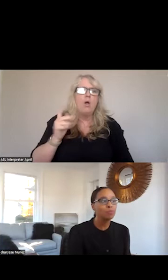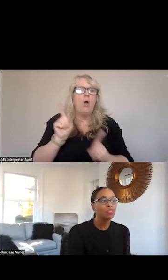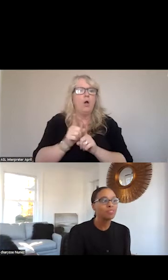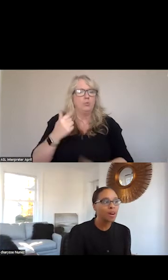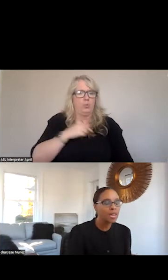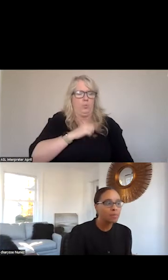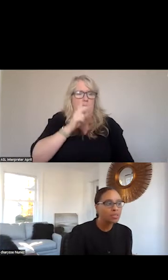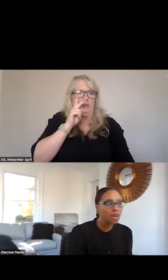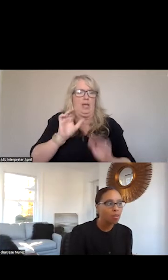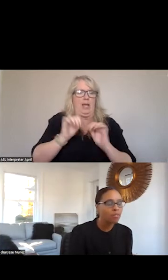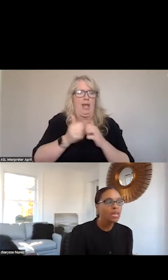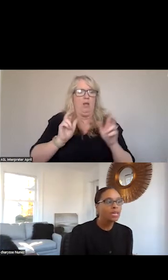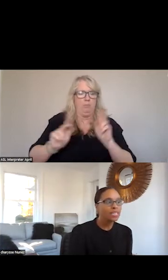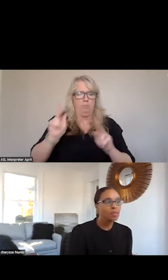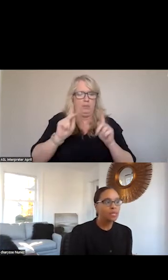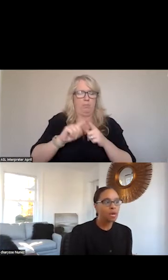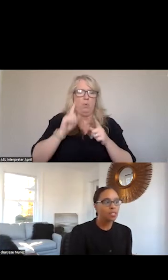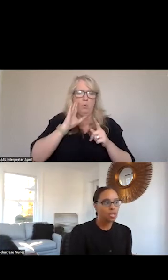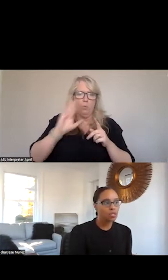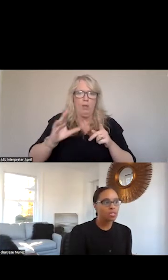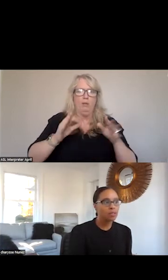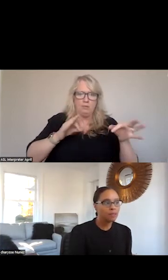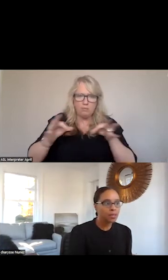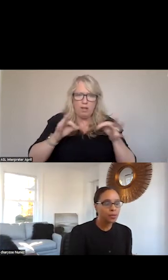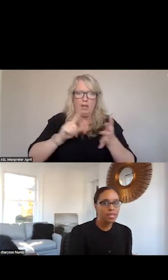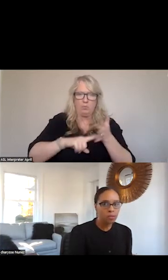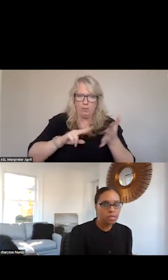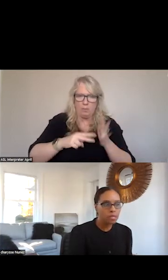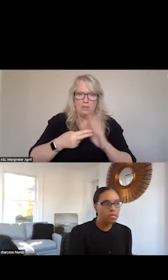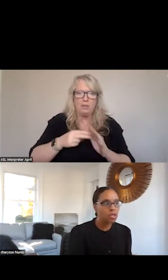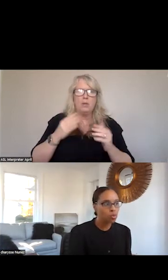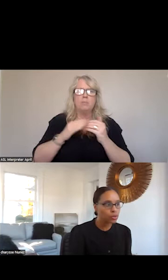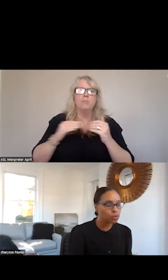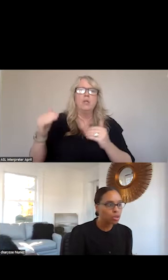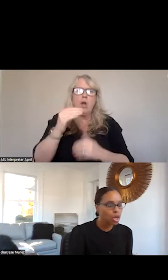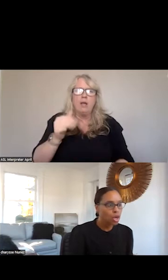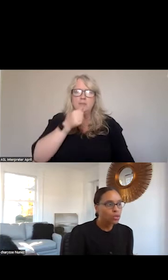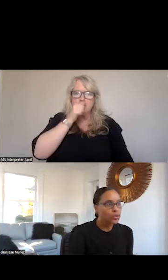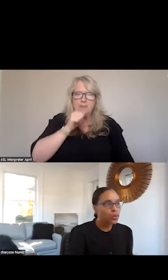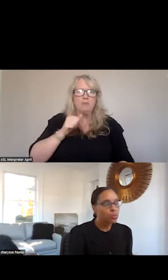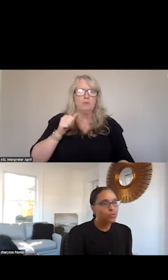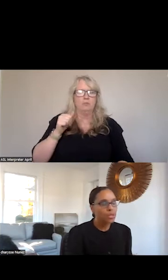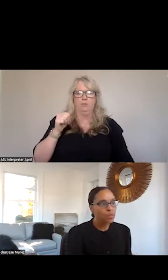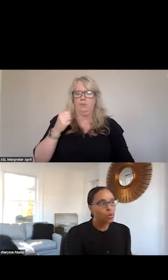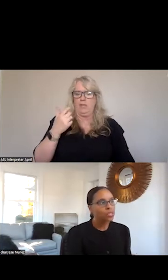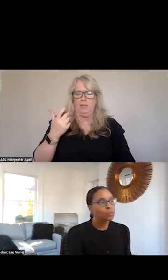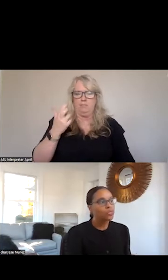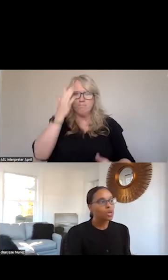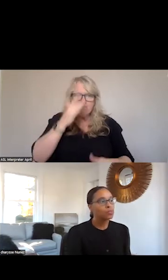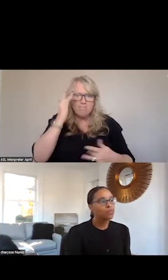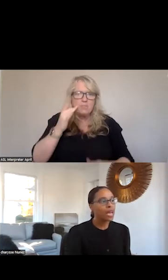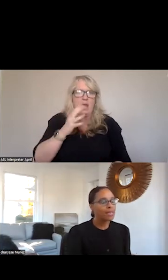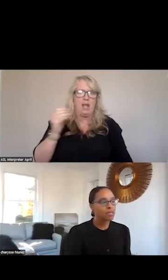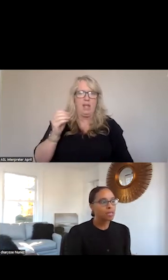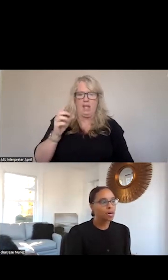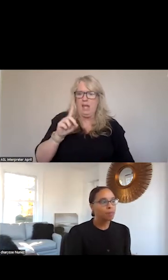how people define mental health is beyond just severe illness and disorders. So with some of the work that we've